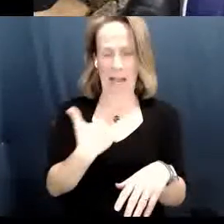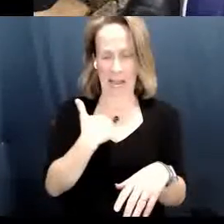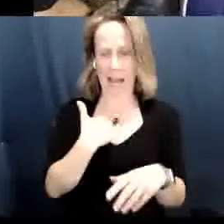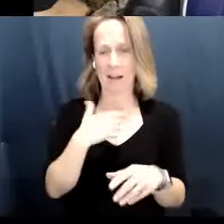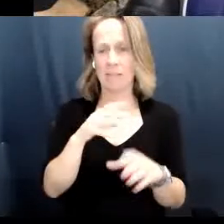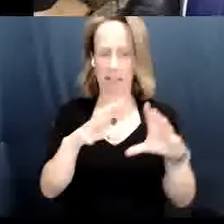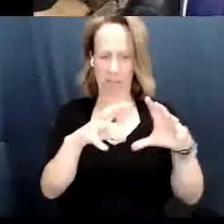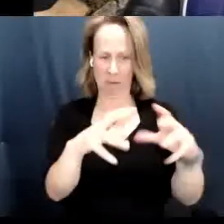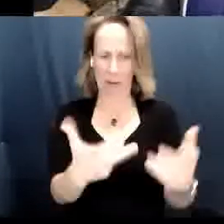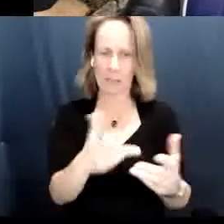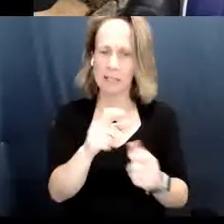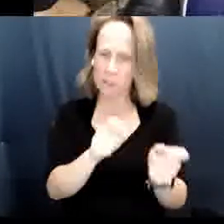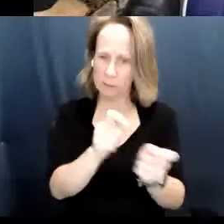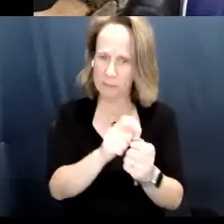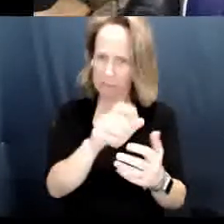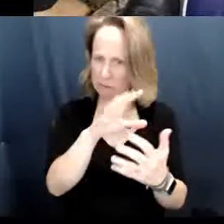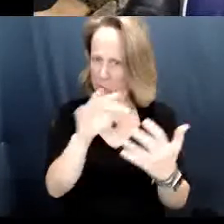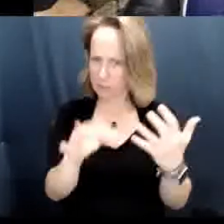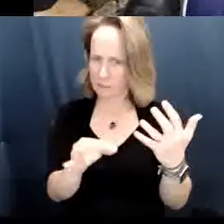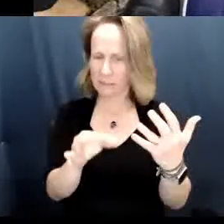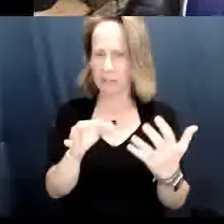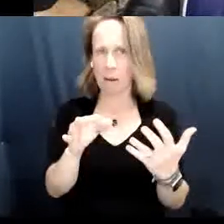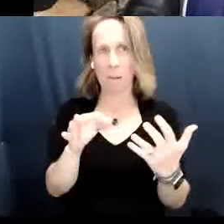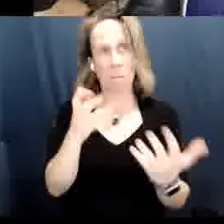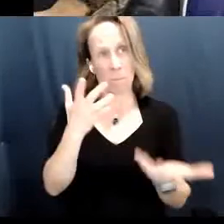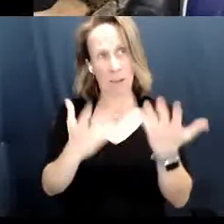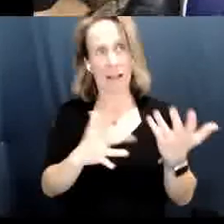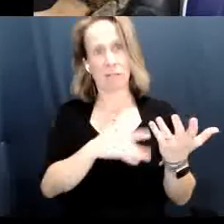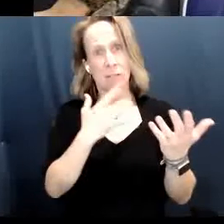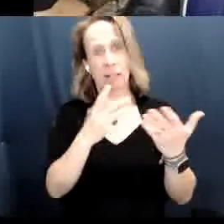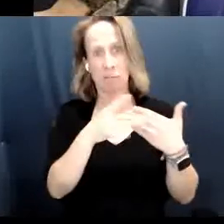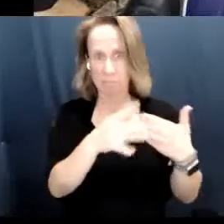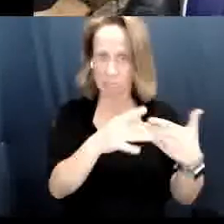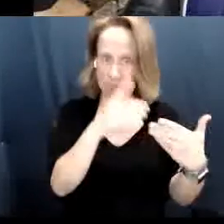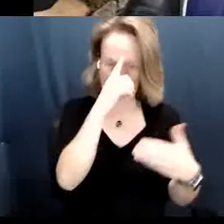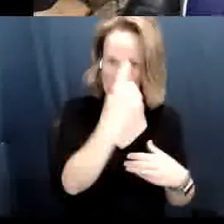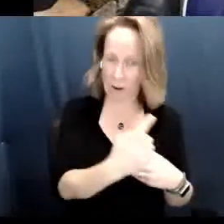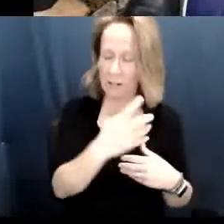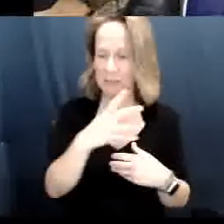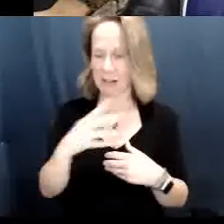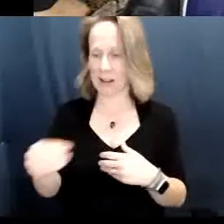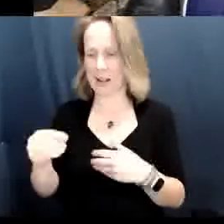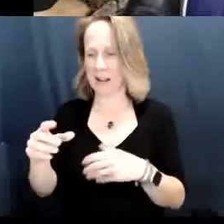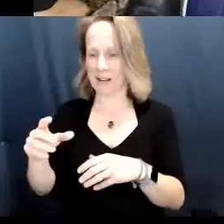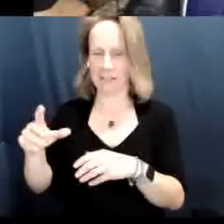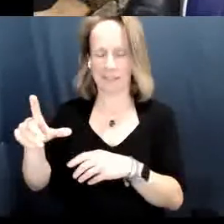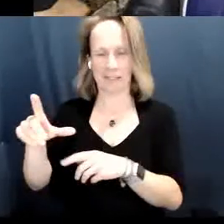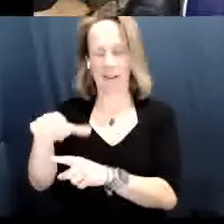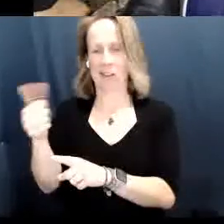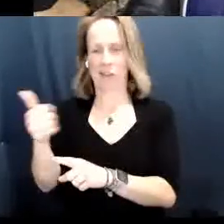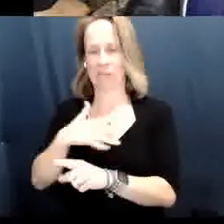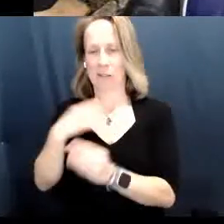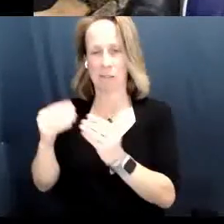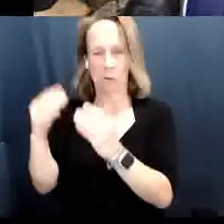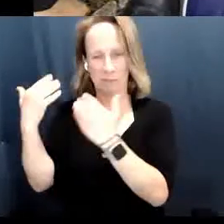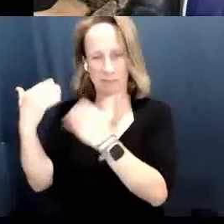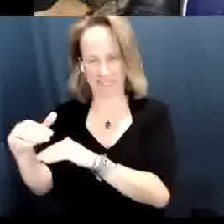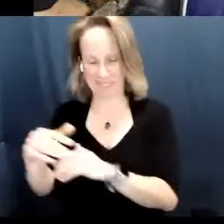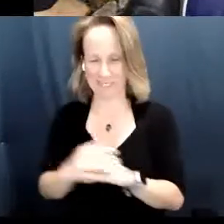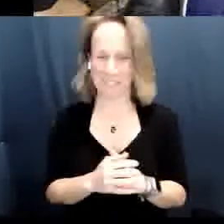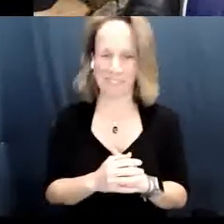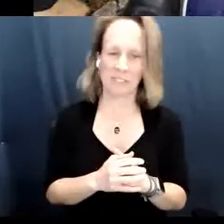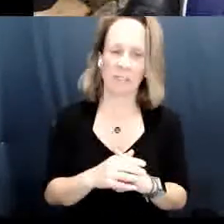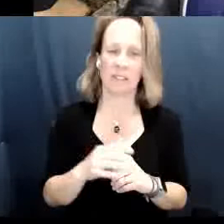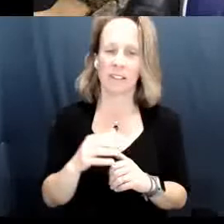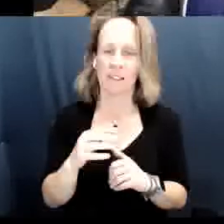some survivors, but it might feel restricting for others. Having as many options as possible allows survivors to flex their own